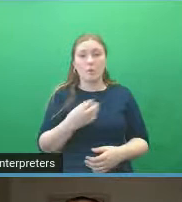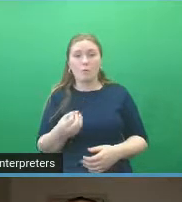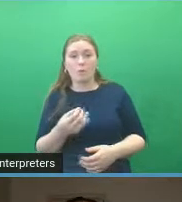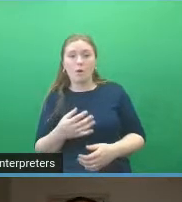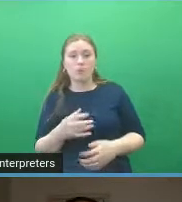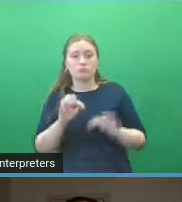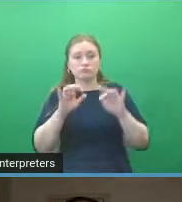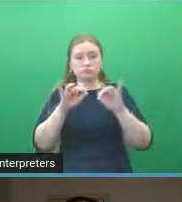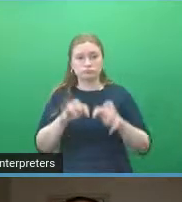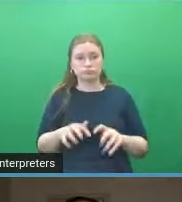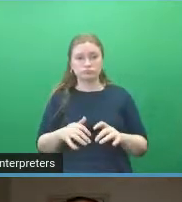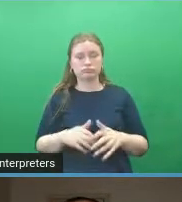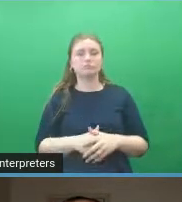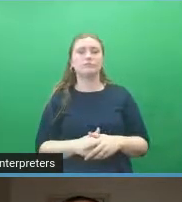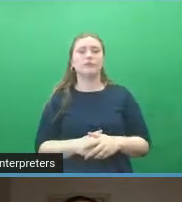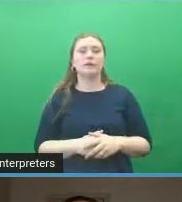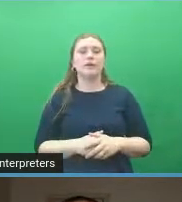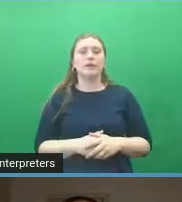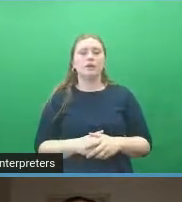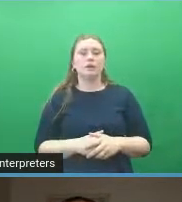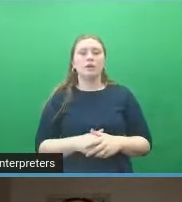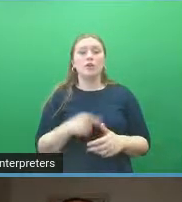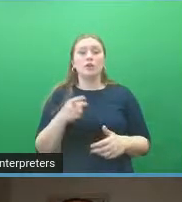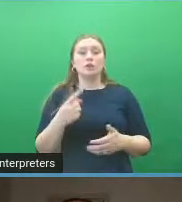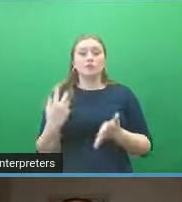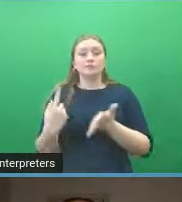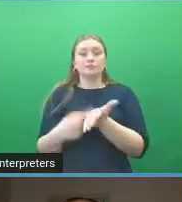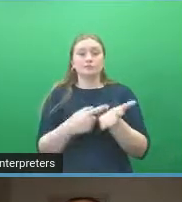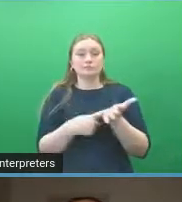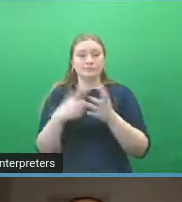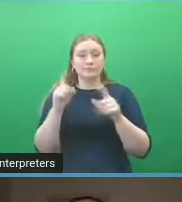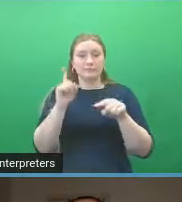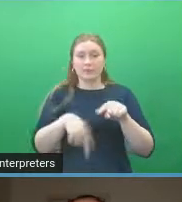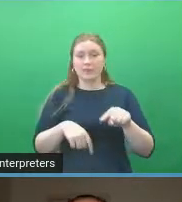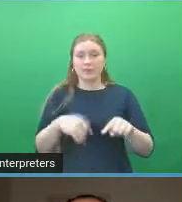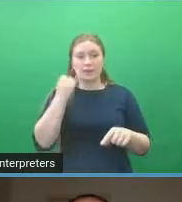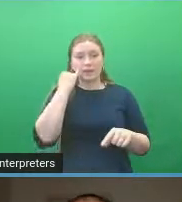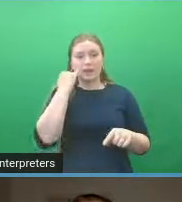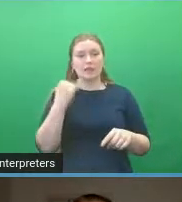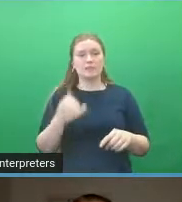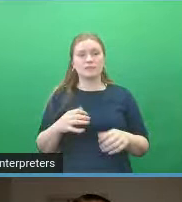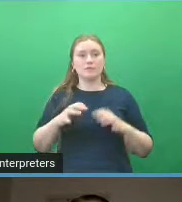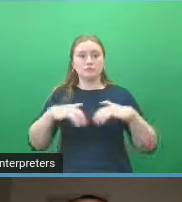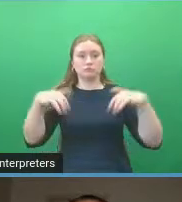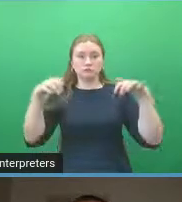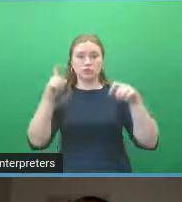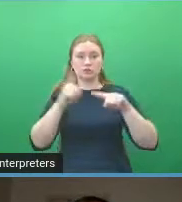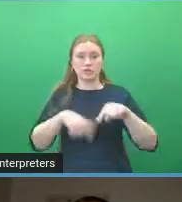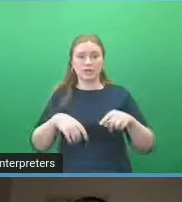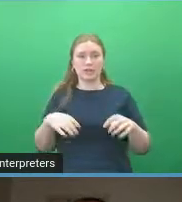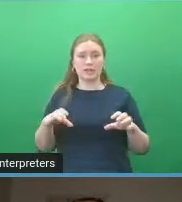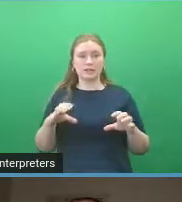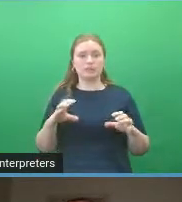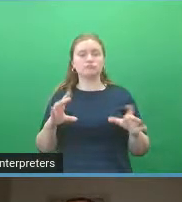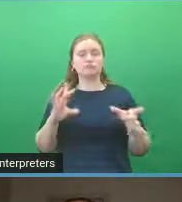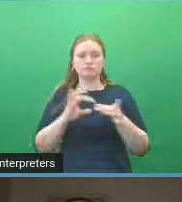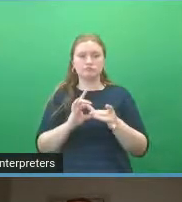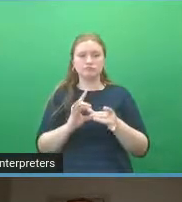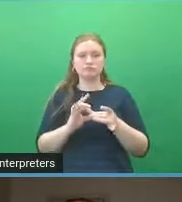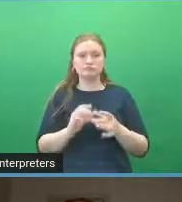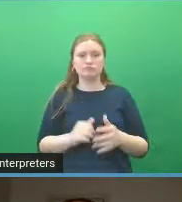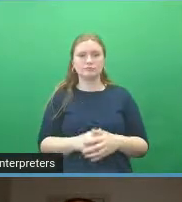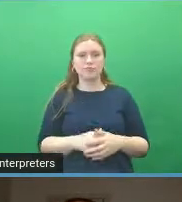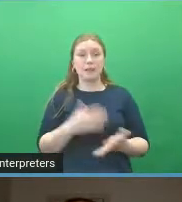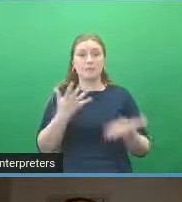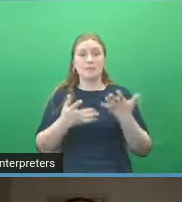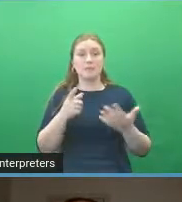You can't participate if your audience can't connect. That being said, maybe you are more comfortable with the written word, typed word, or that is the only way you